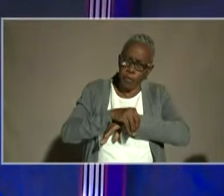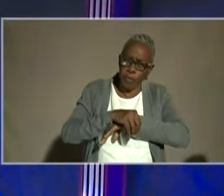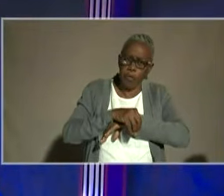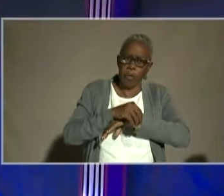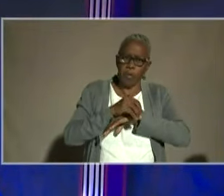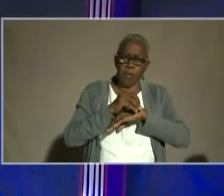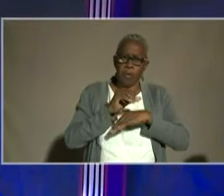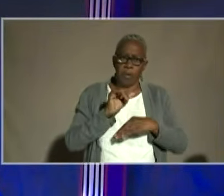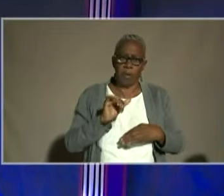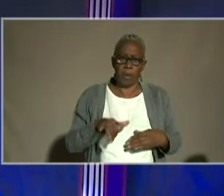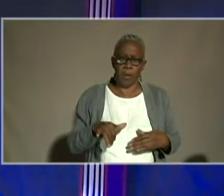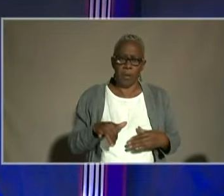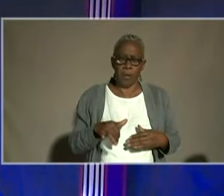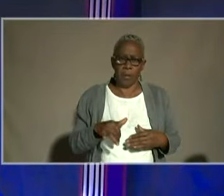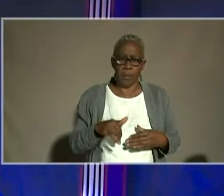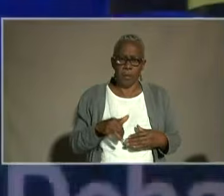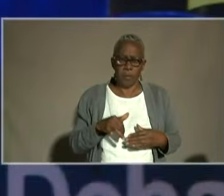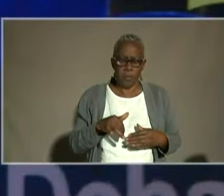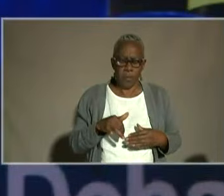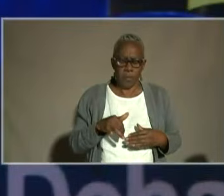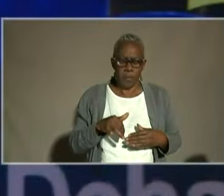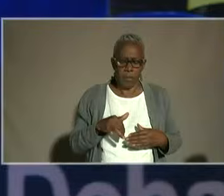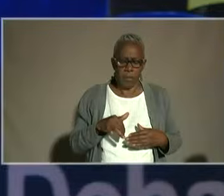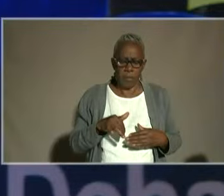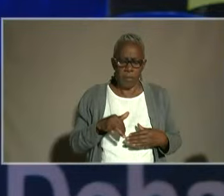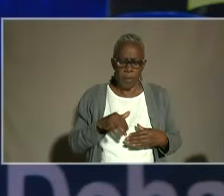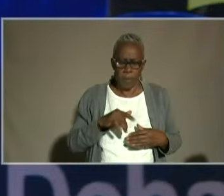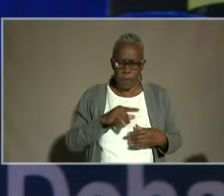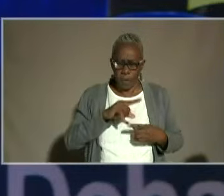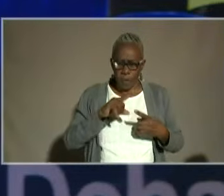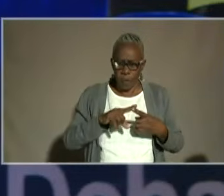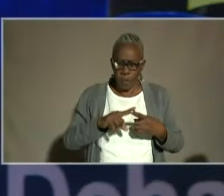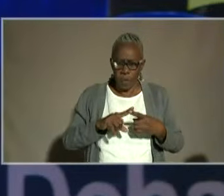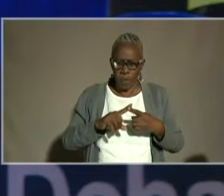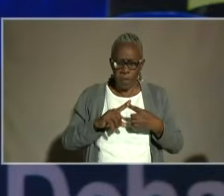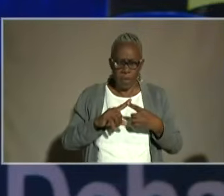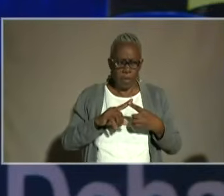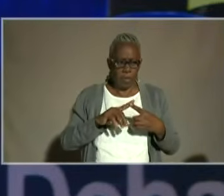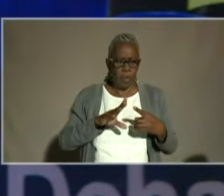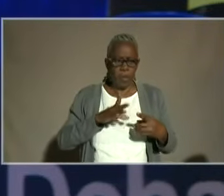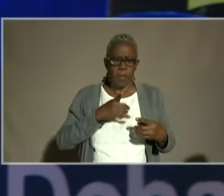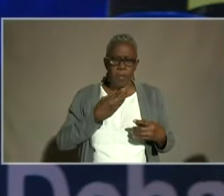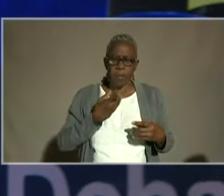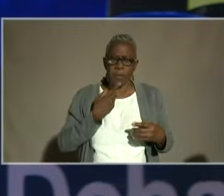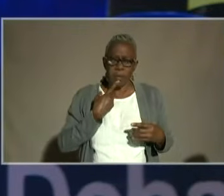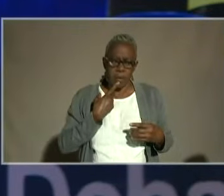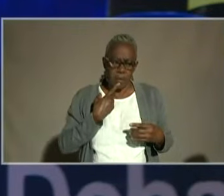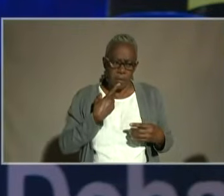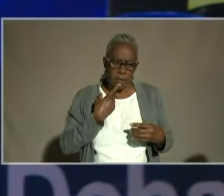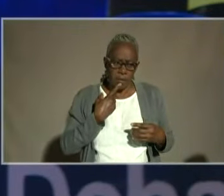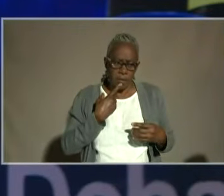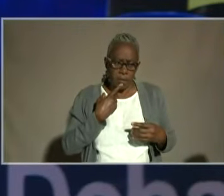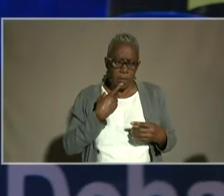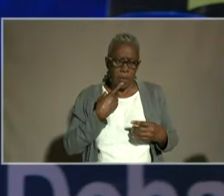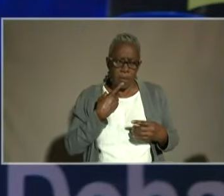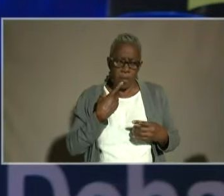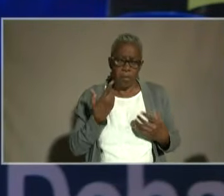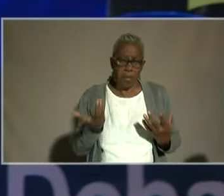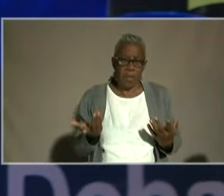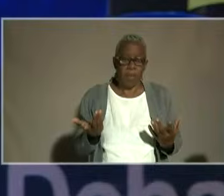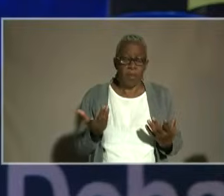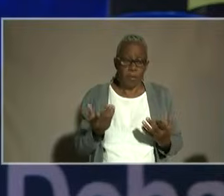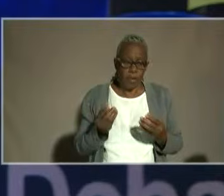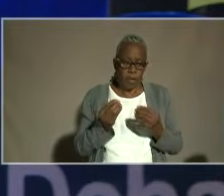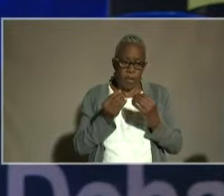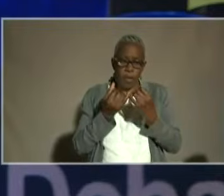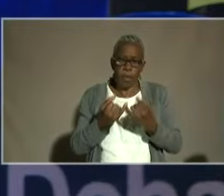regulations? When that comment was made, the situation was as you have said. Since then, there have been